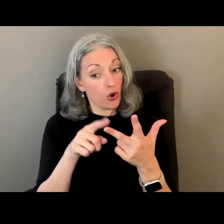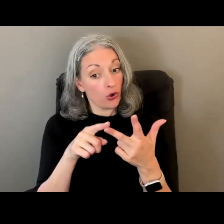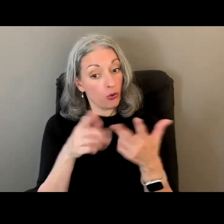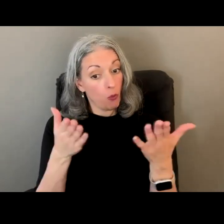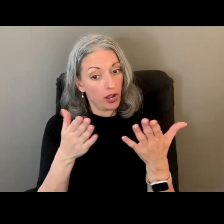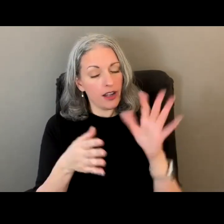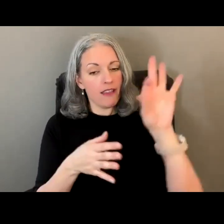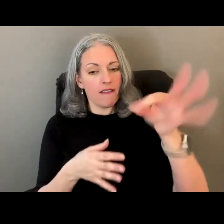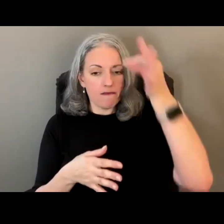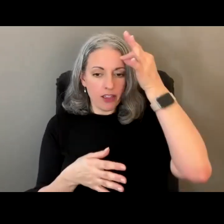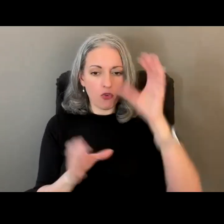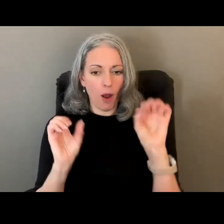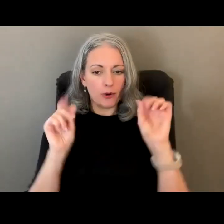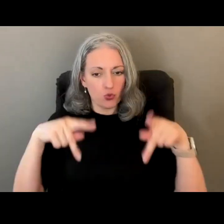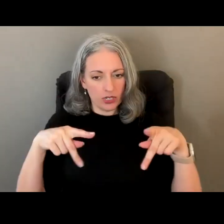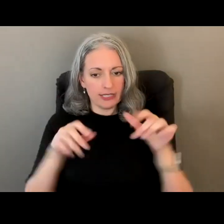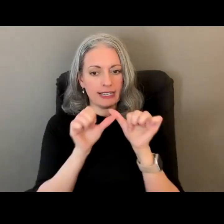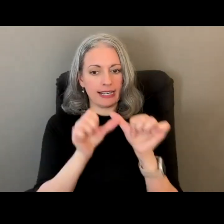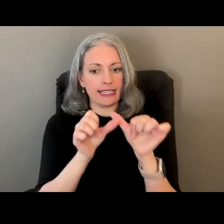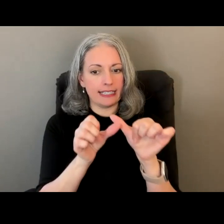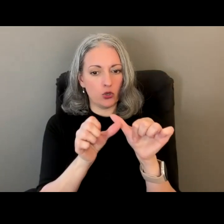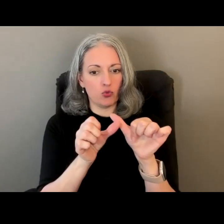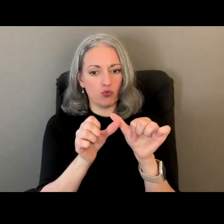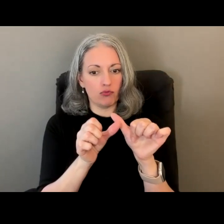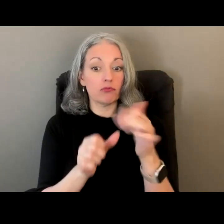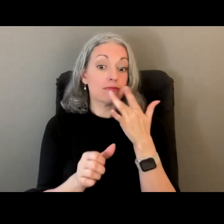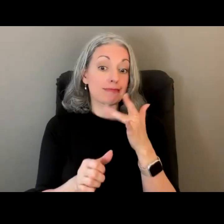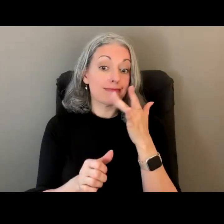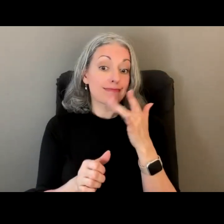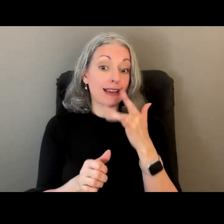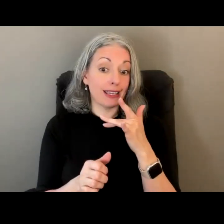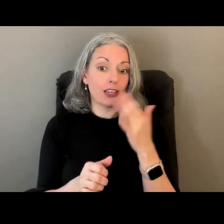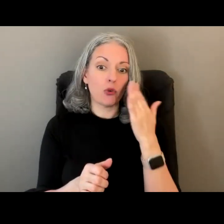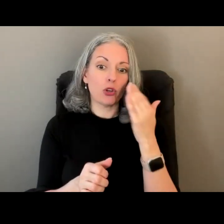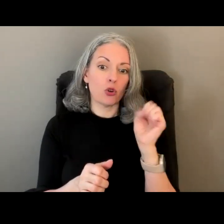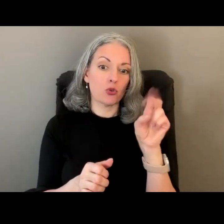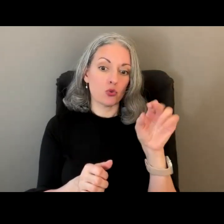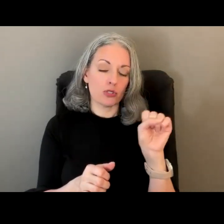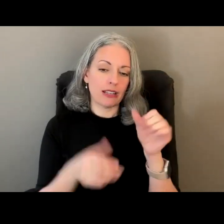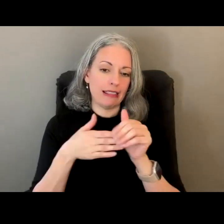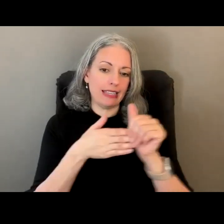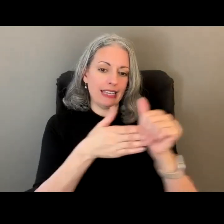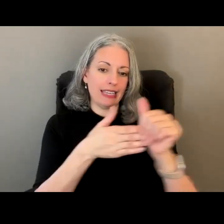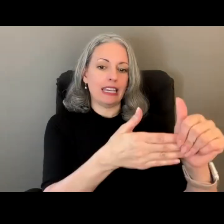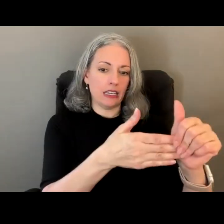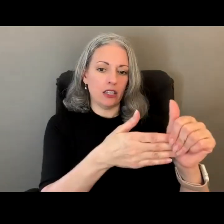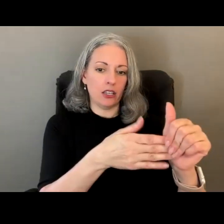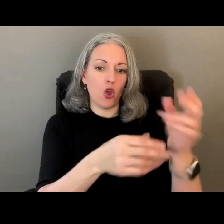federal opportunities. We continue to be just so lucky by Susan's leadership on the National Alzheimer's